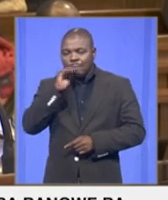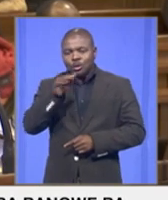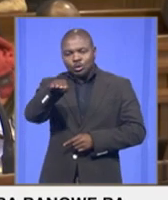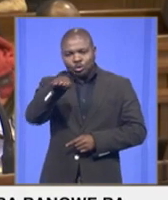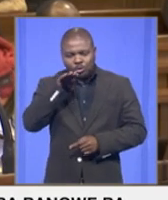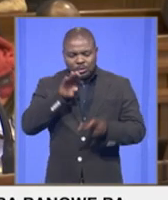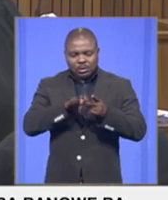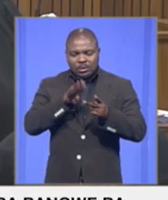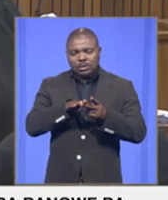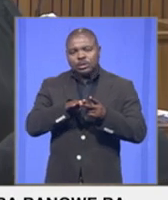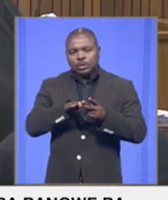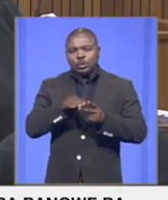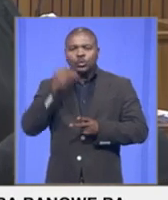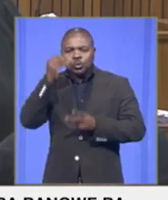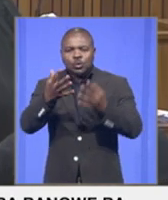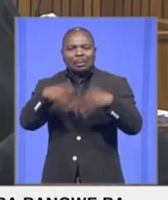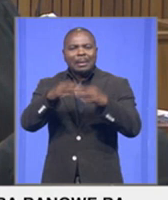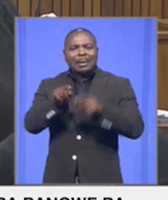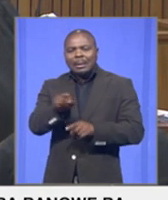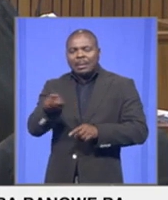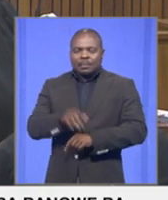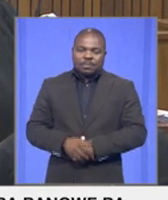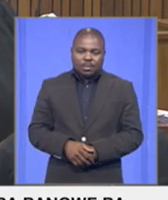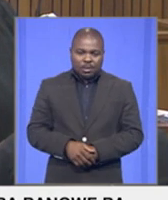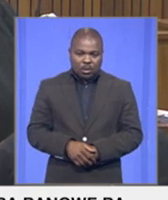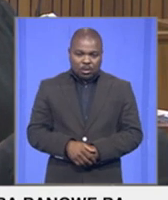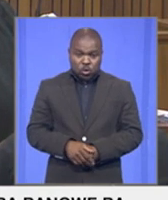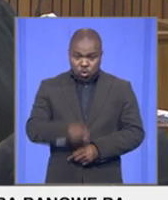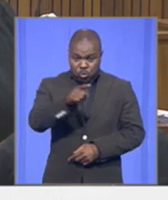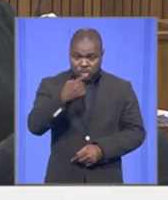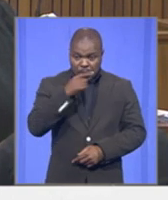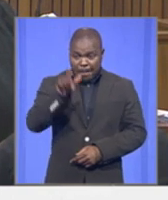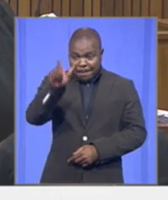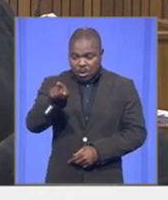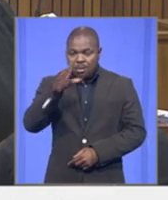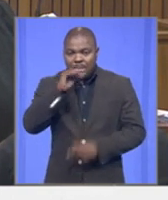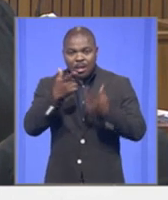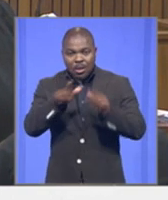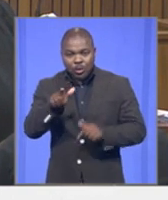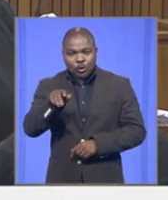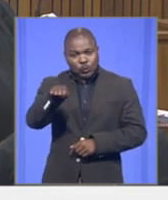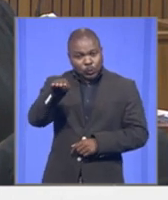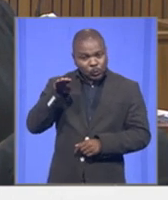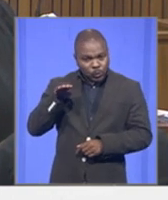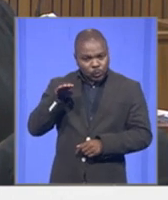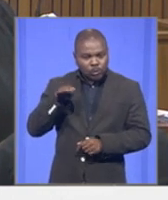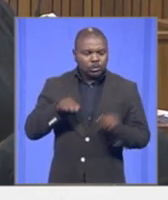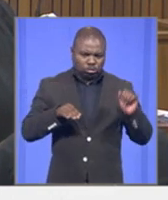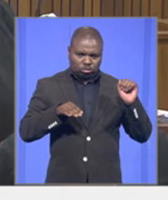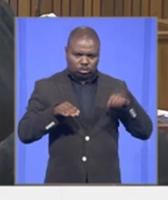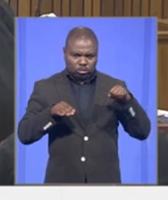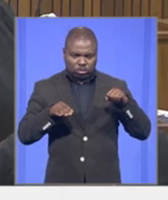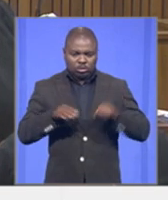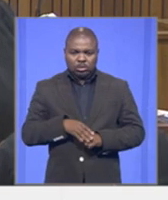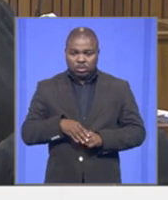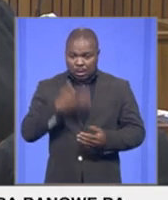le gonye. You say that that person spoke in isiZulu. Yes, ma'am. Are you able